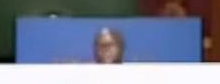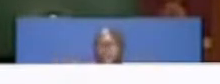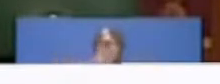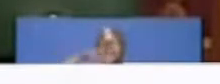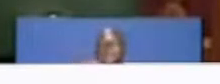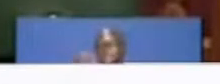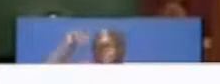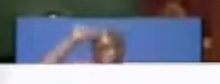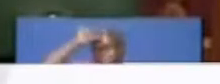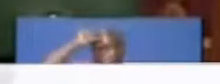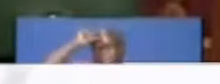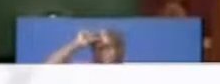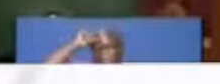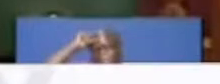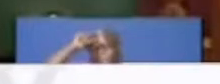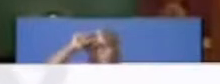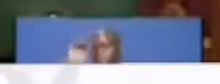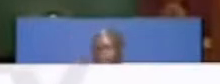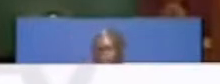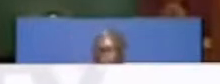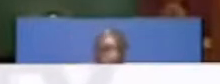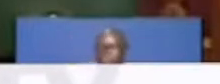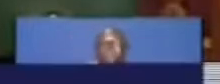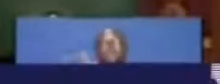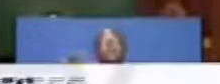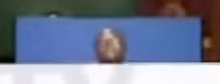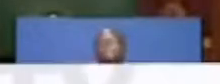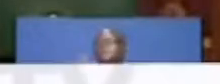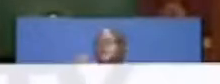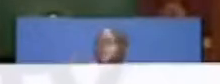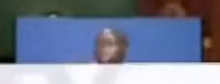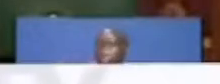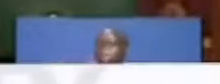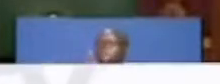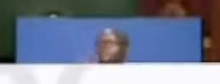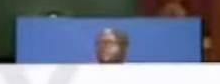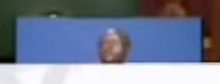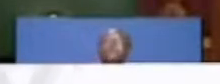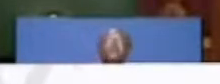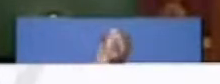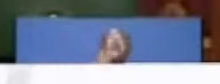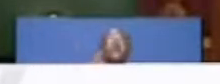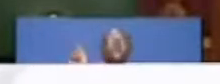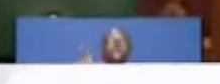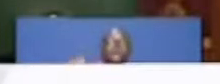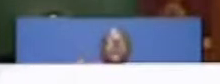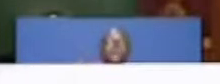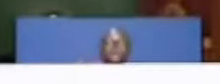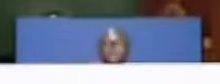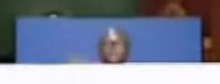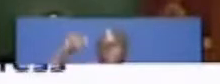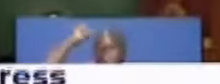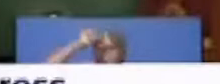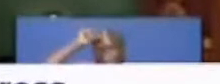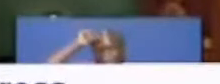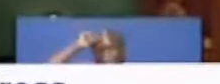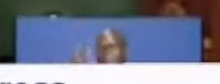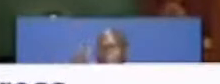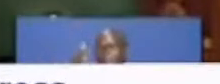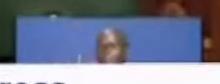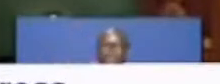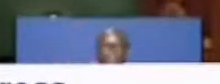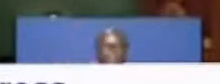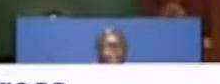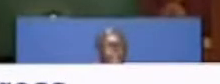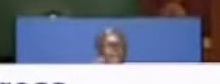government has disbursed approximately 2.4 trillion to county governments over the last